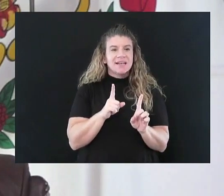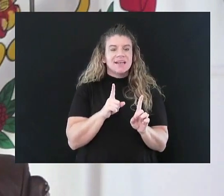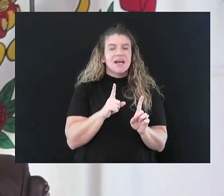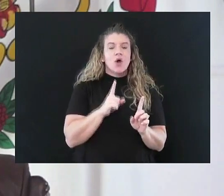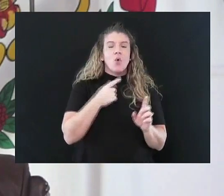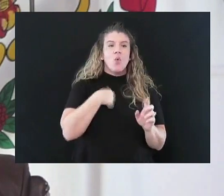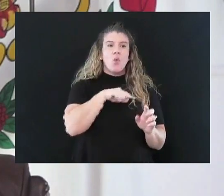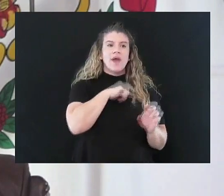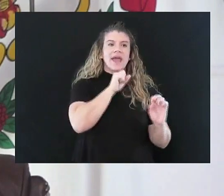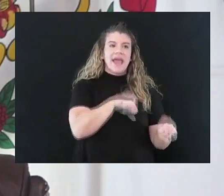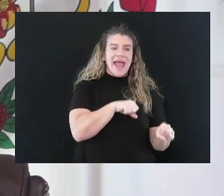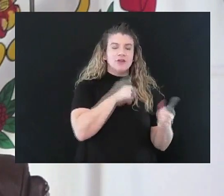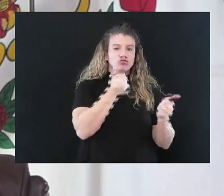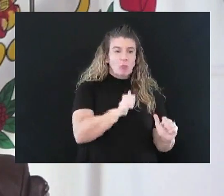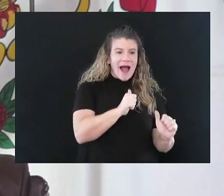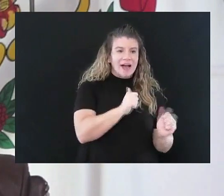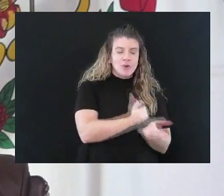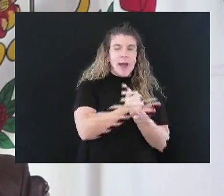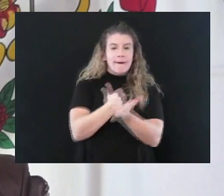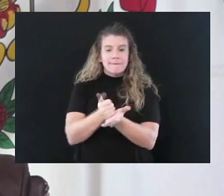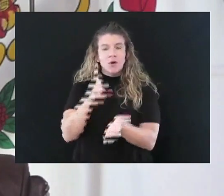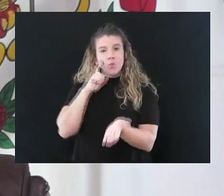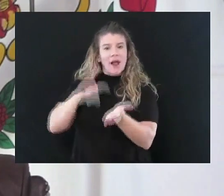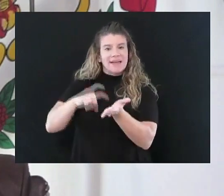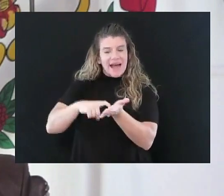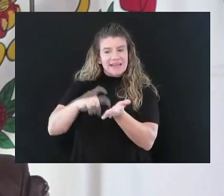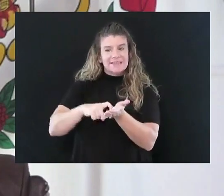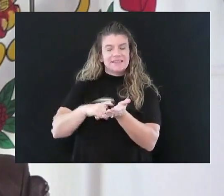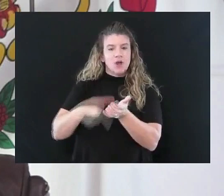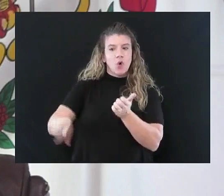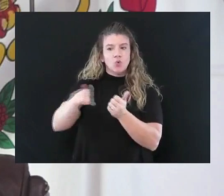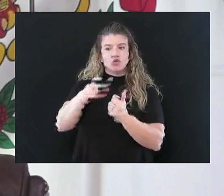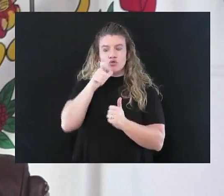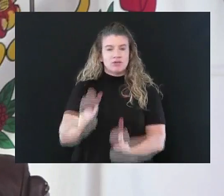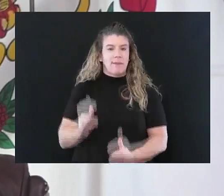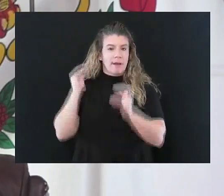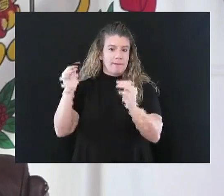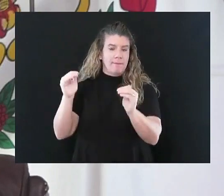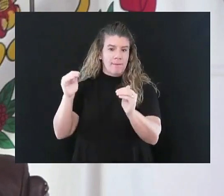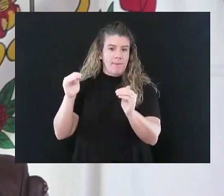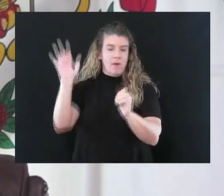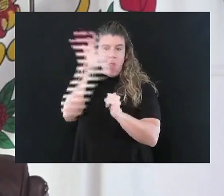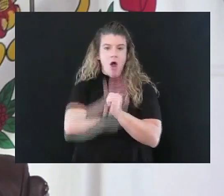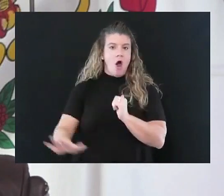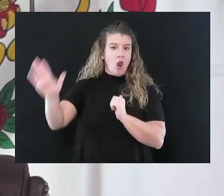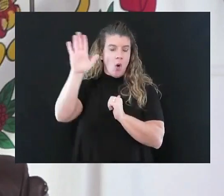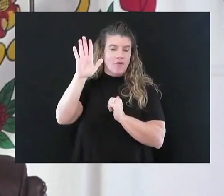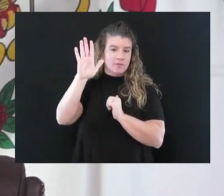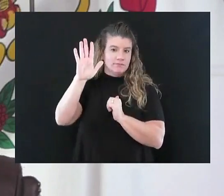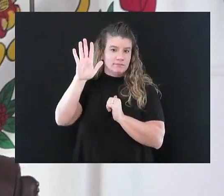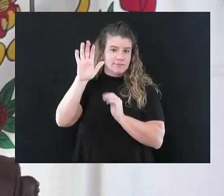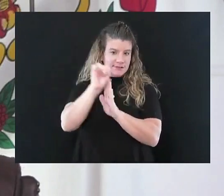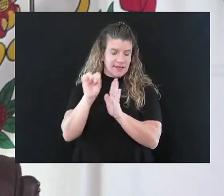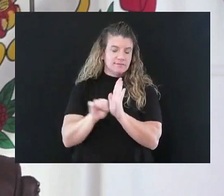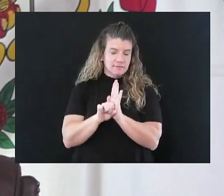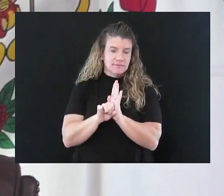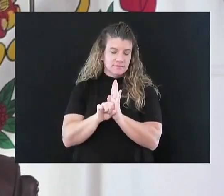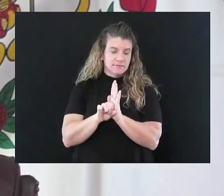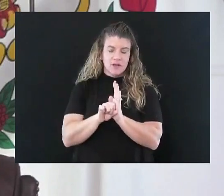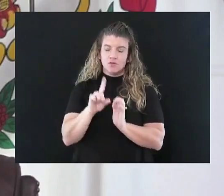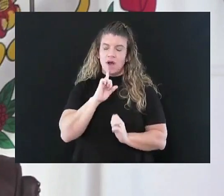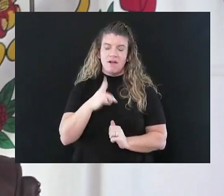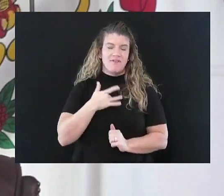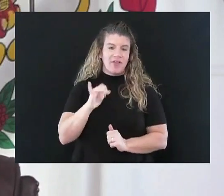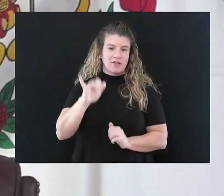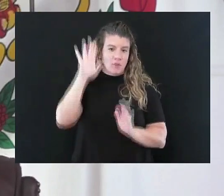but we have tried to recognize and to help those that have stepped up all across the board. So I think it's